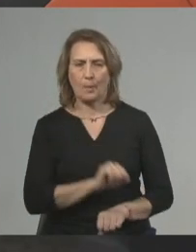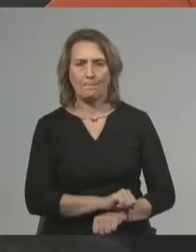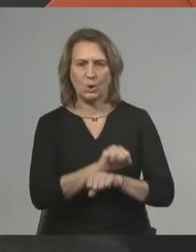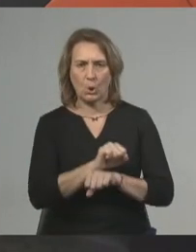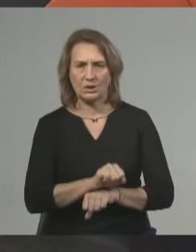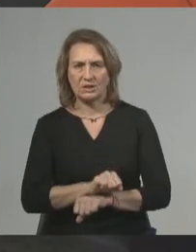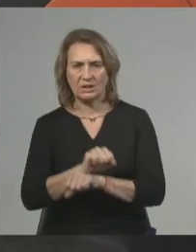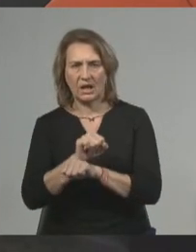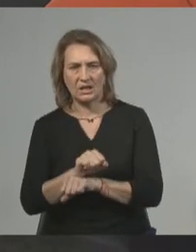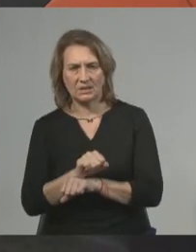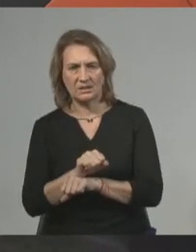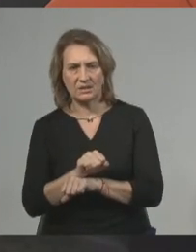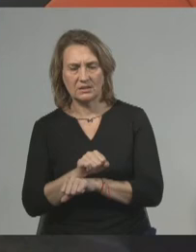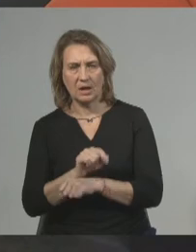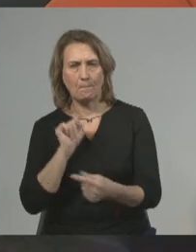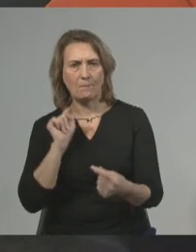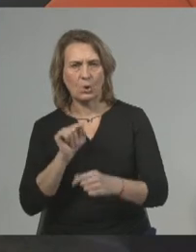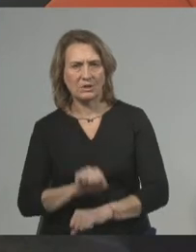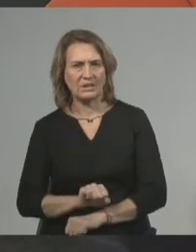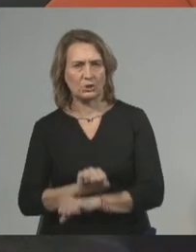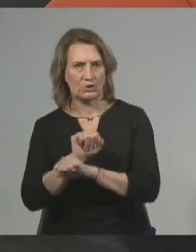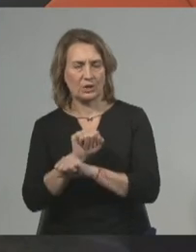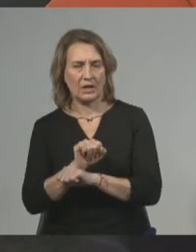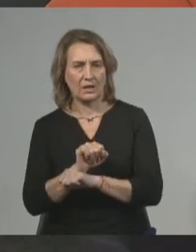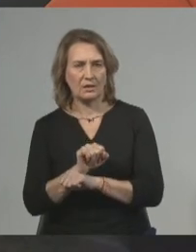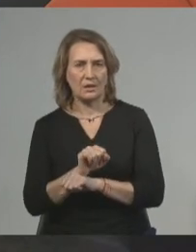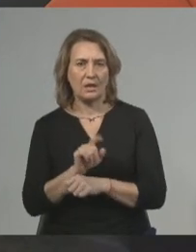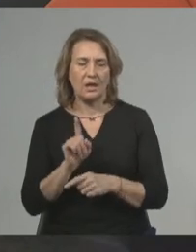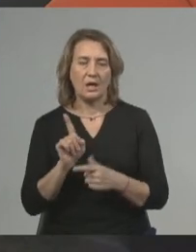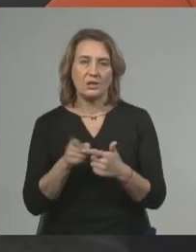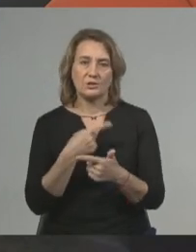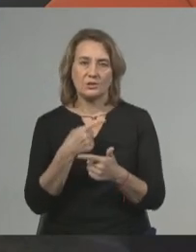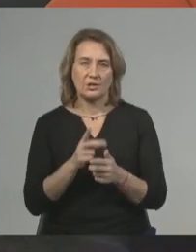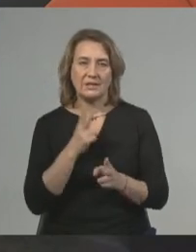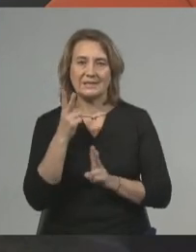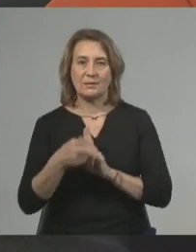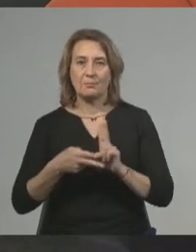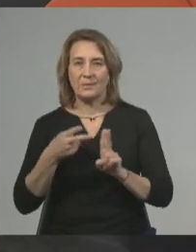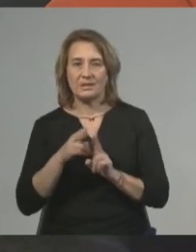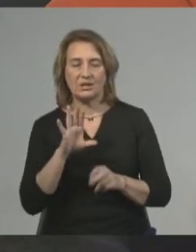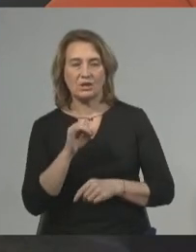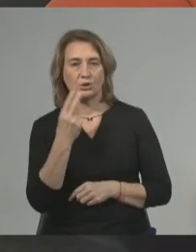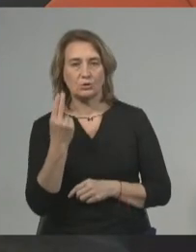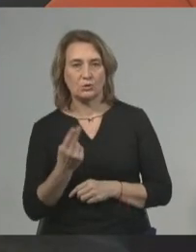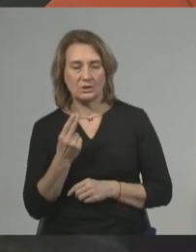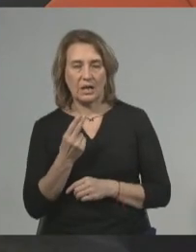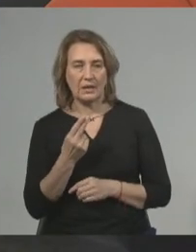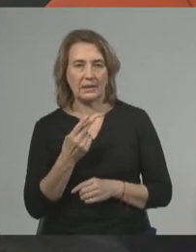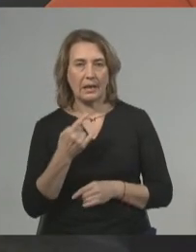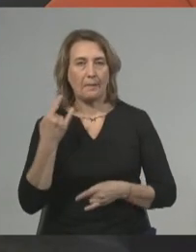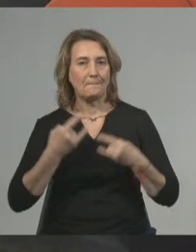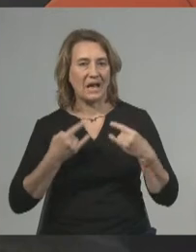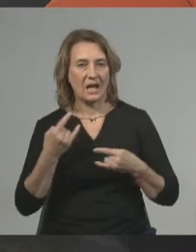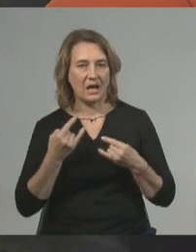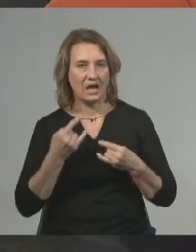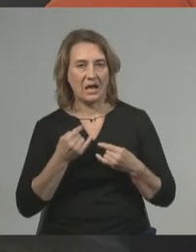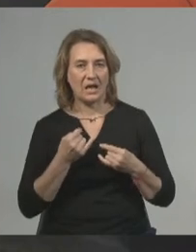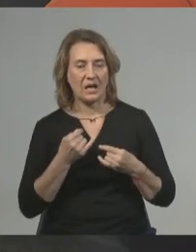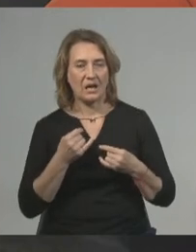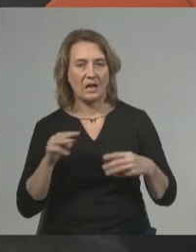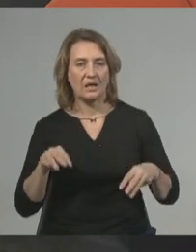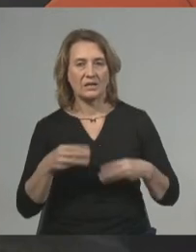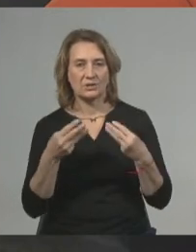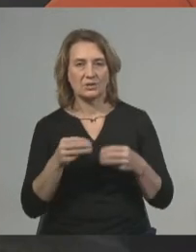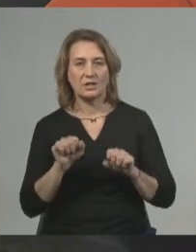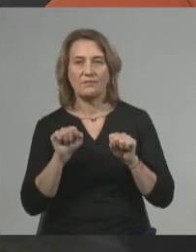wars have social media dramatically changed the opportunity for dialogue for conflict resolution and